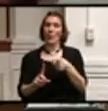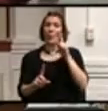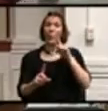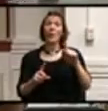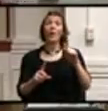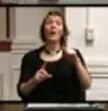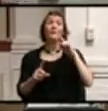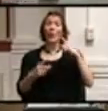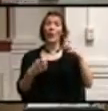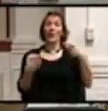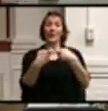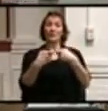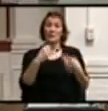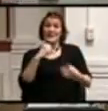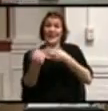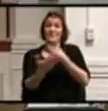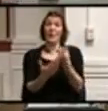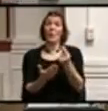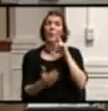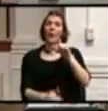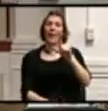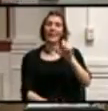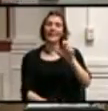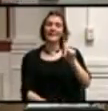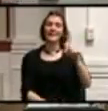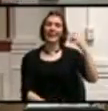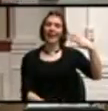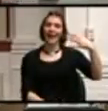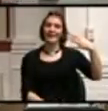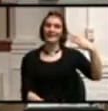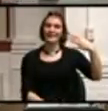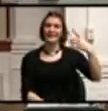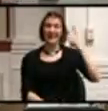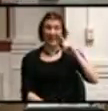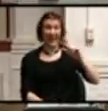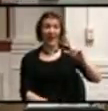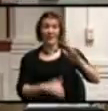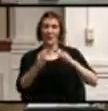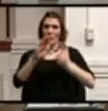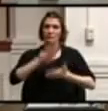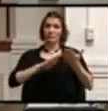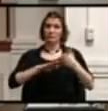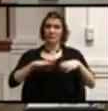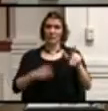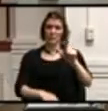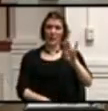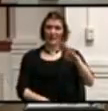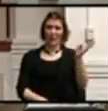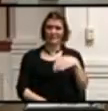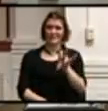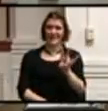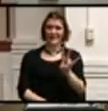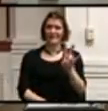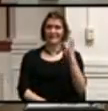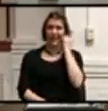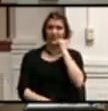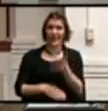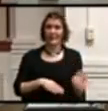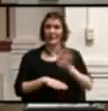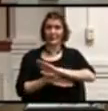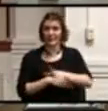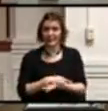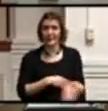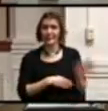LED lighting as much as we can in here. With a 24/7 facility, when you look at the cost benefit